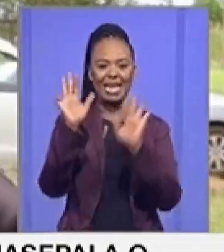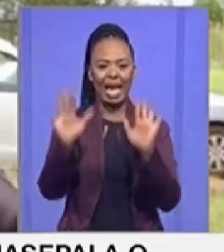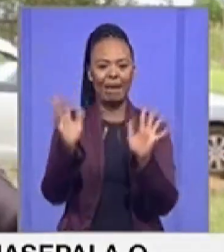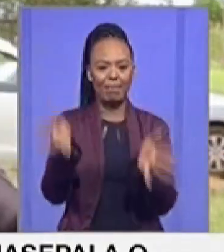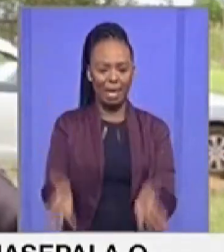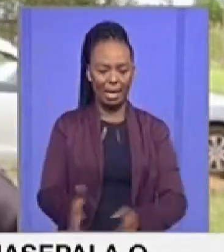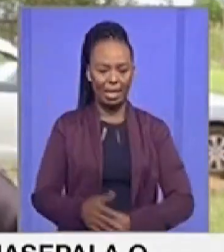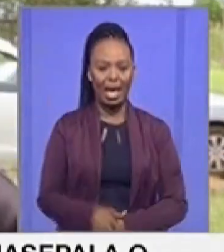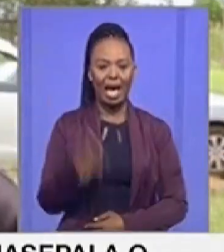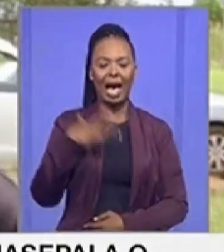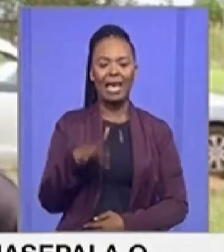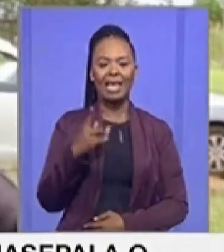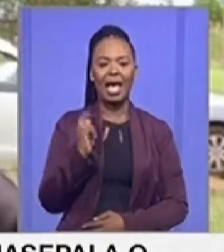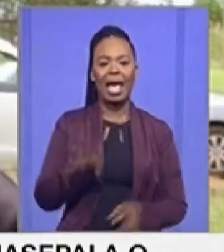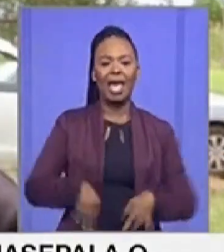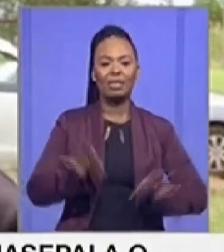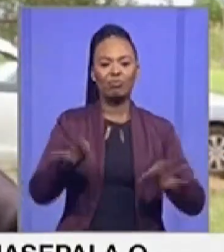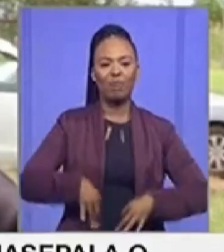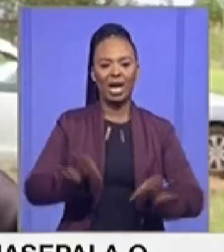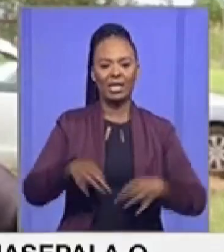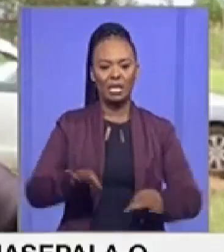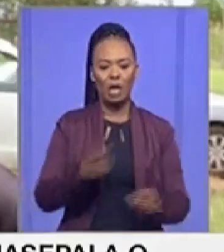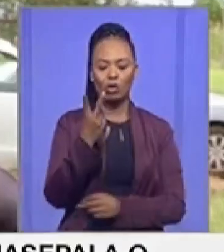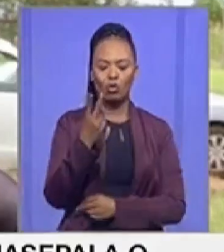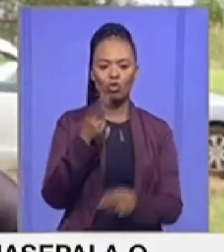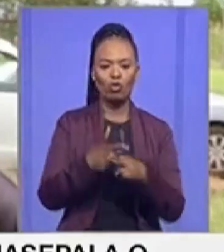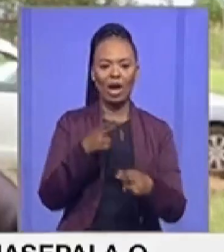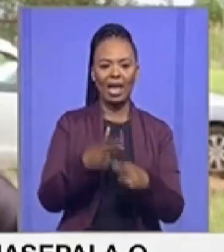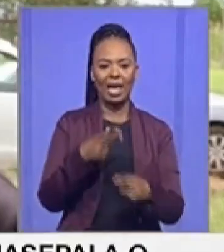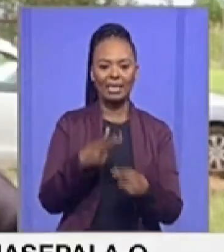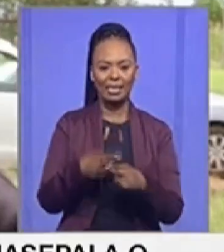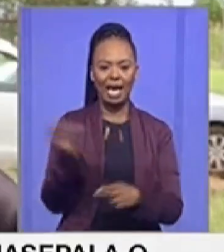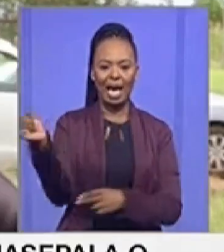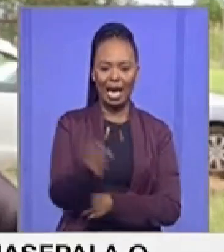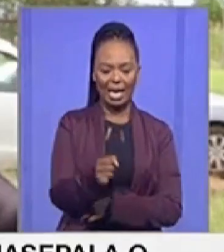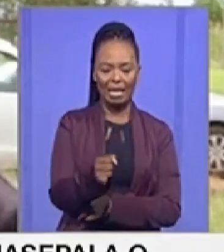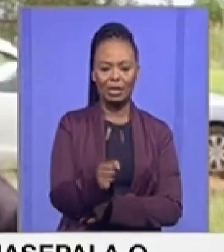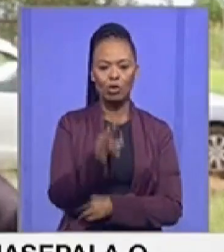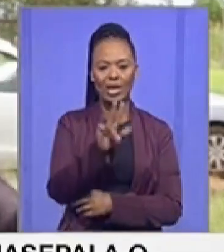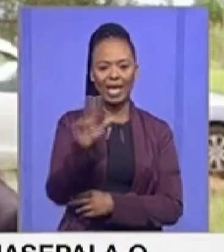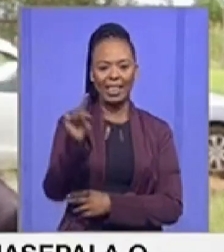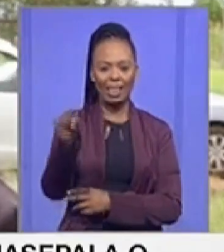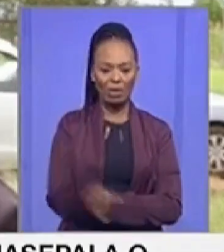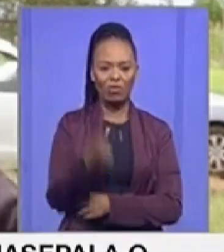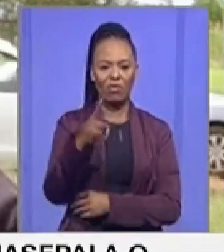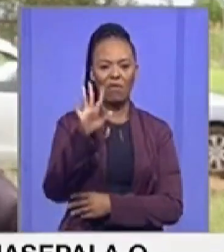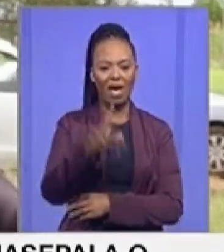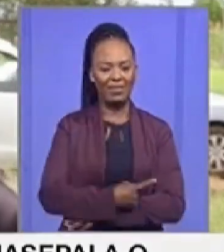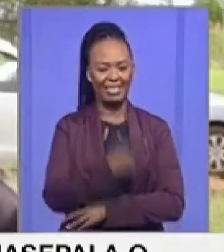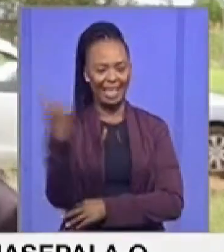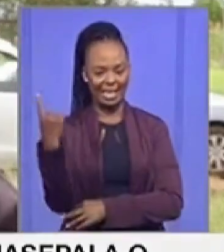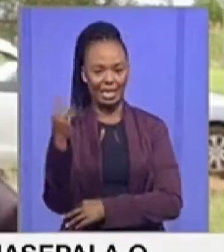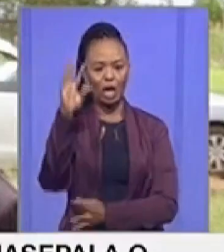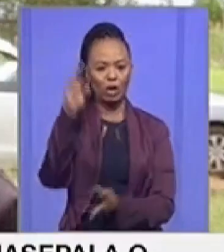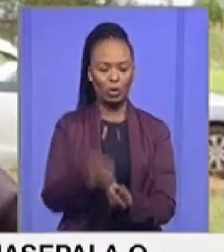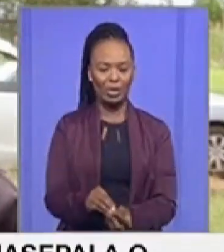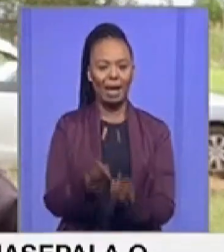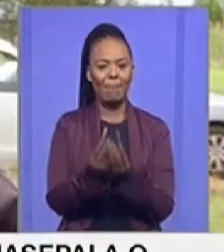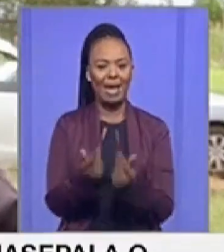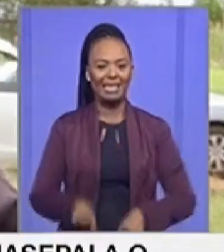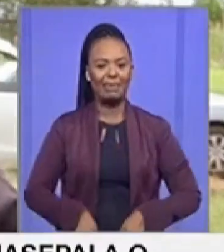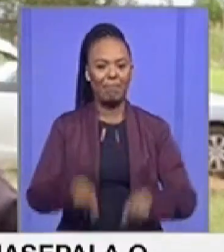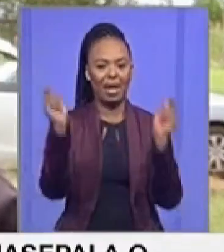also there are other expenditures like 2 toilets that were hired, and those toilets they costed us 28,000 for 5 days. In total, the money that